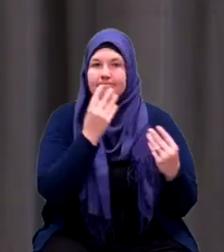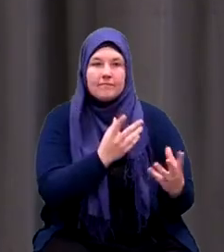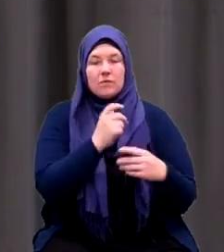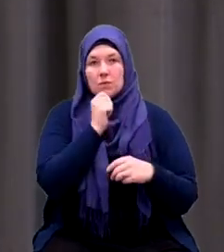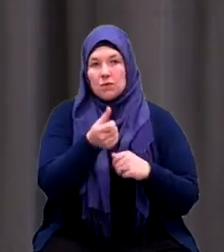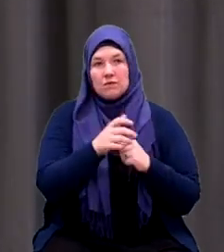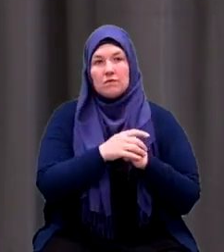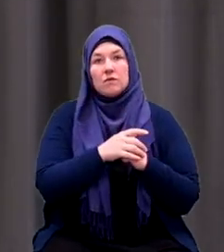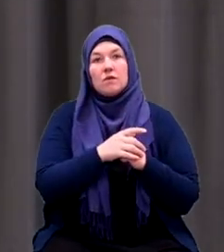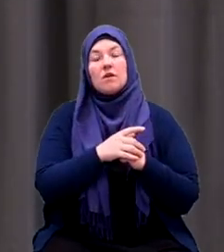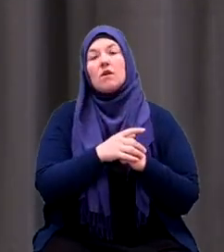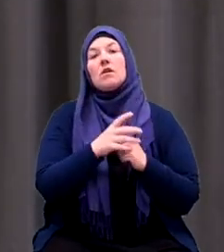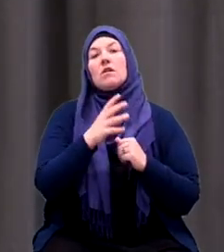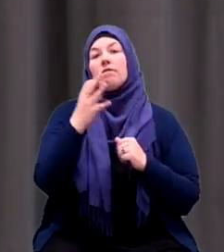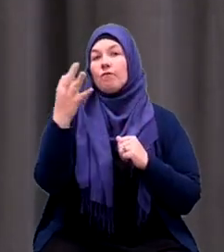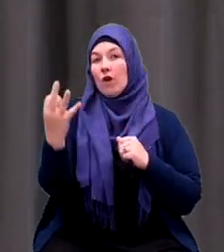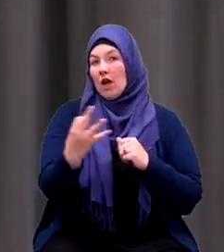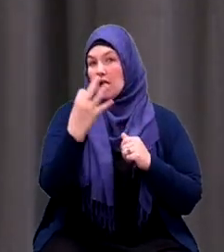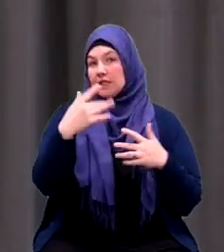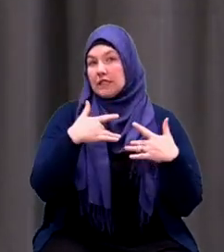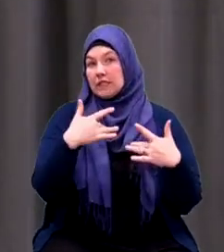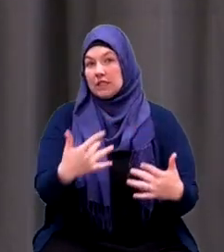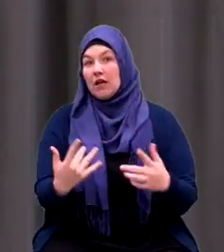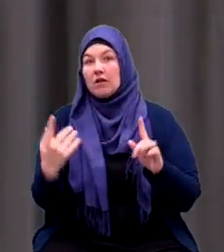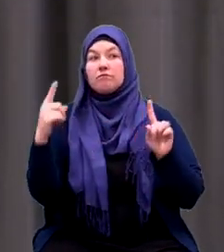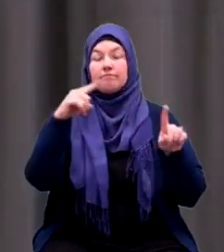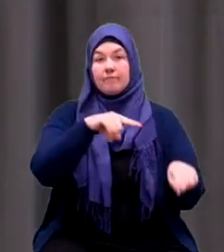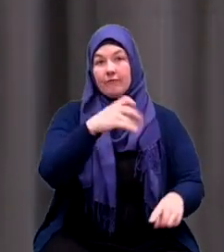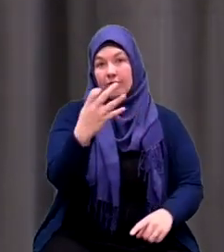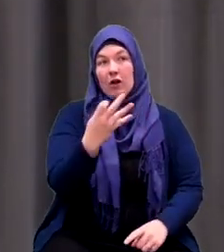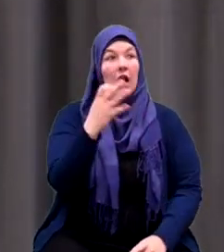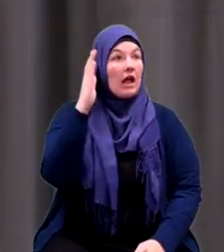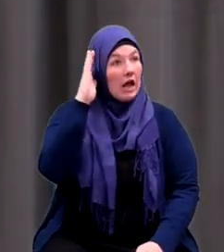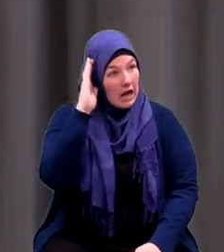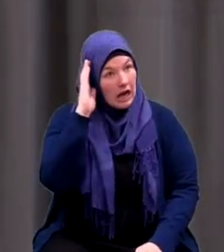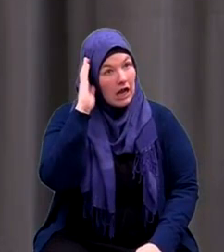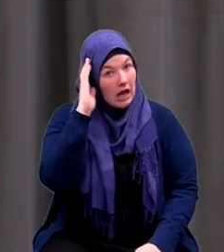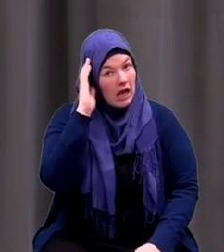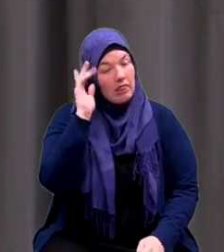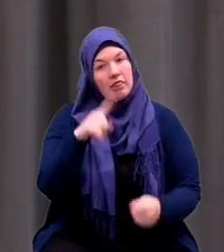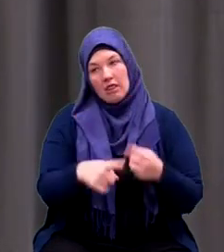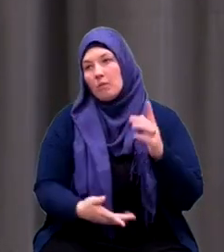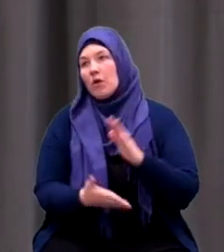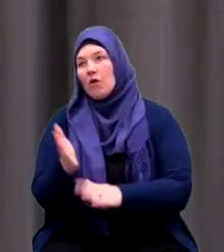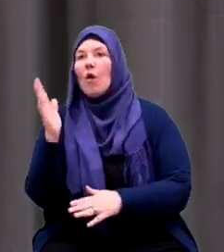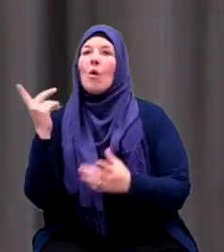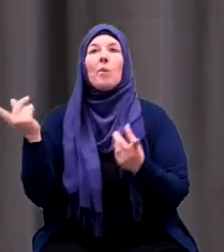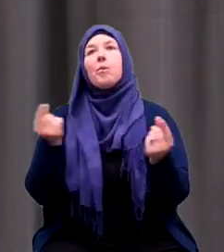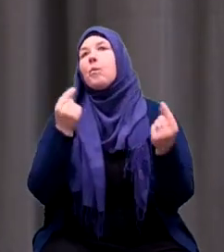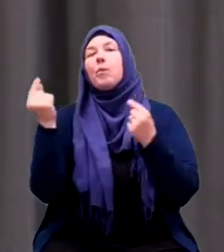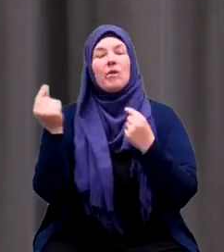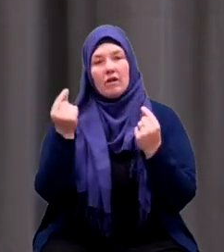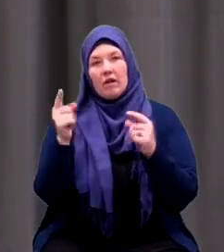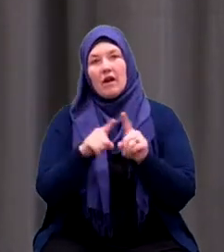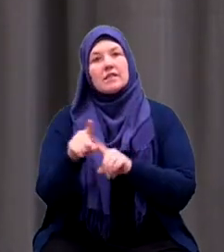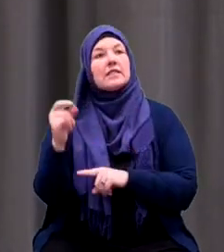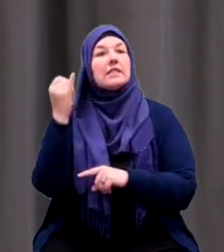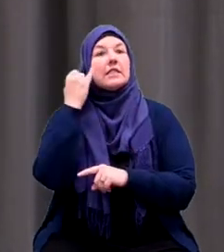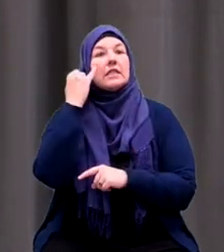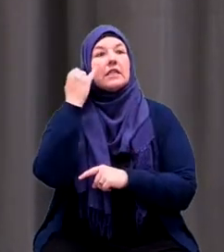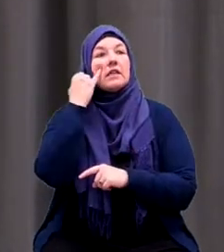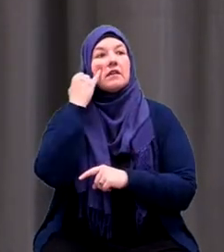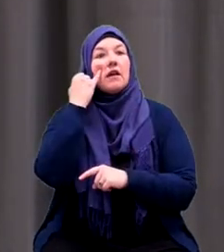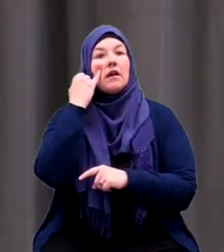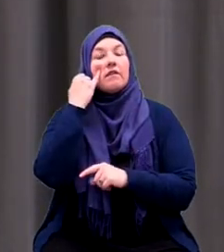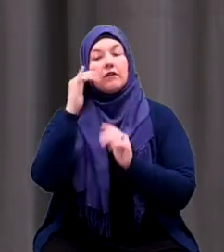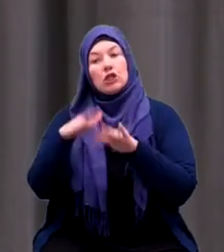We attend the Friday prayer, we listen to the khutbah, and we go about our life as if they are not